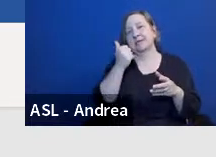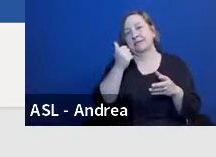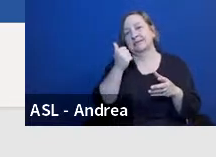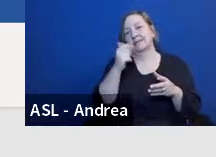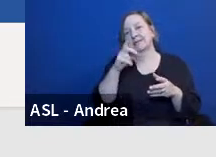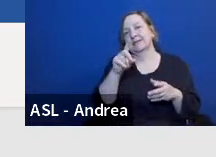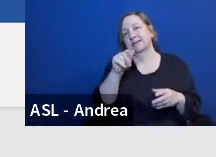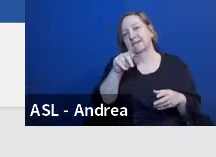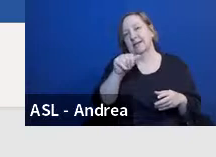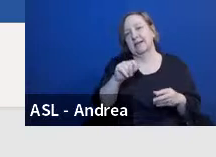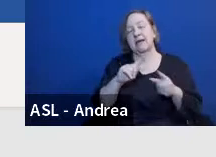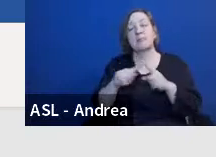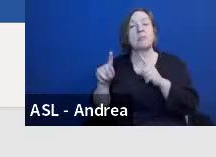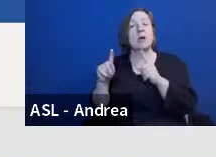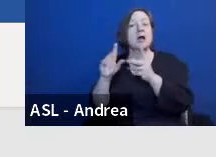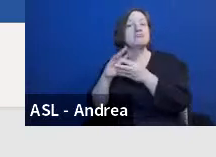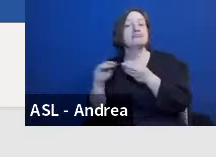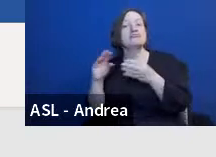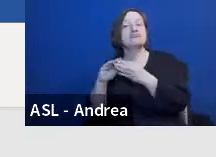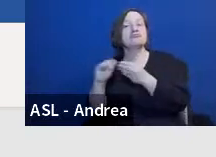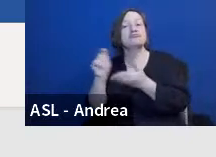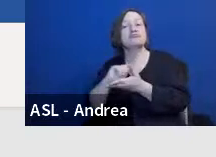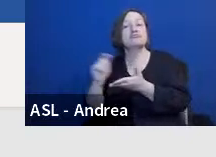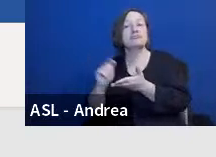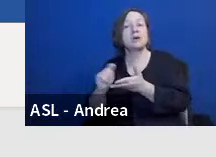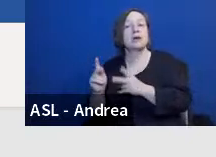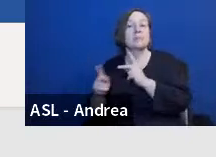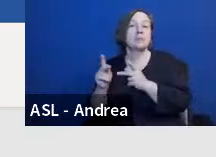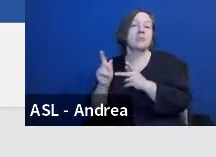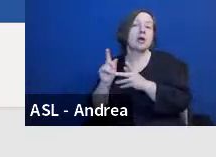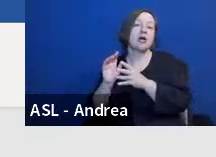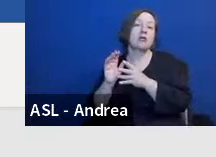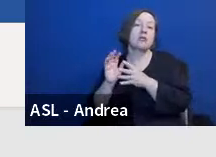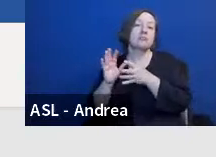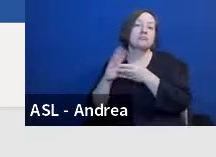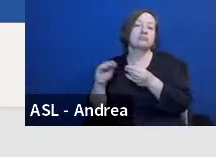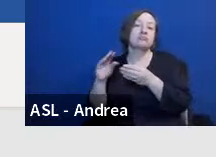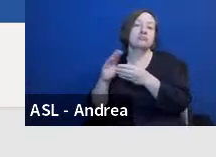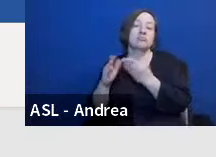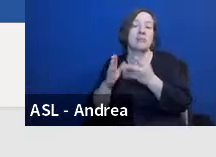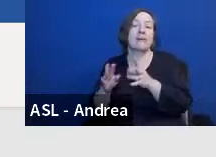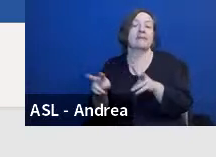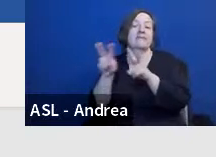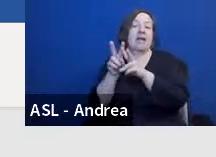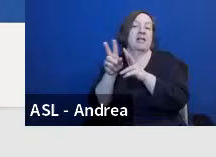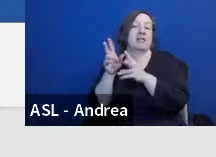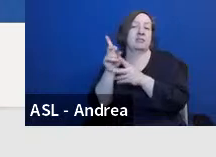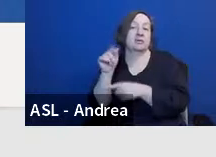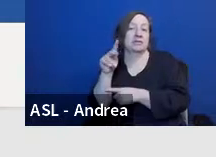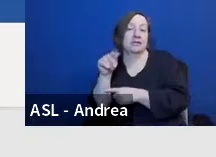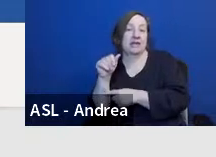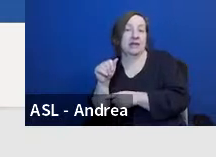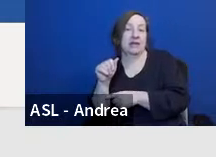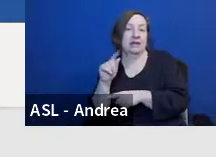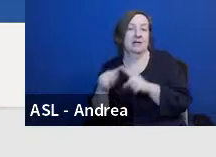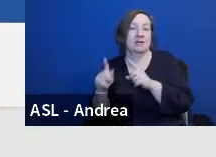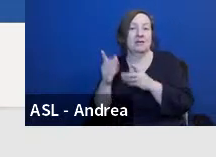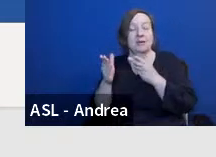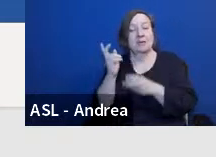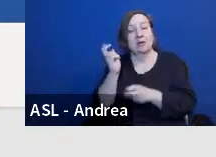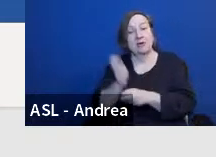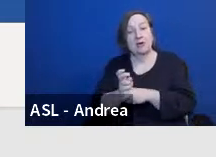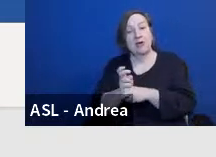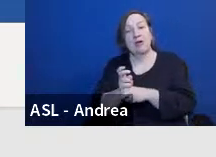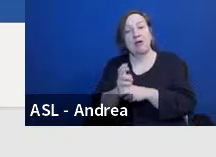Mm-hmm. Whereas a narrative, you give people an opportunity to provide a narrative, you might get more valuable data theoretically, but it might be really hard